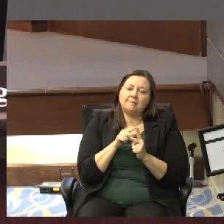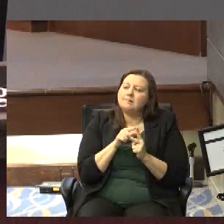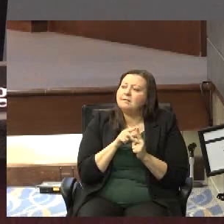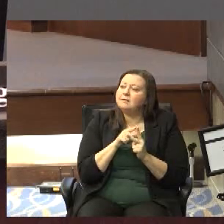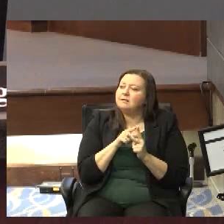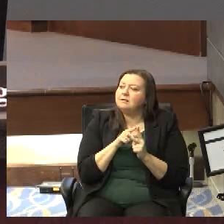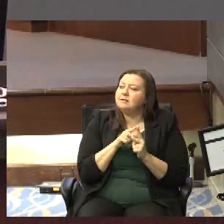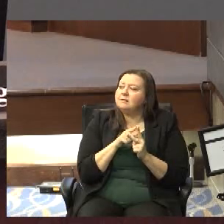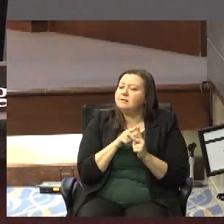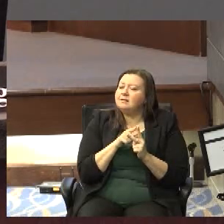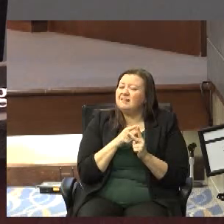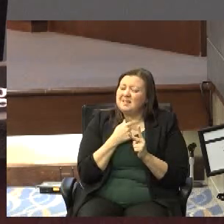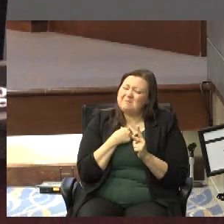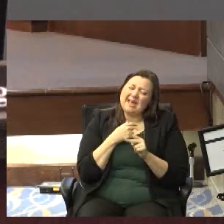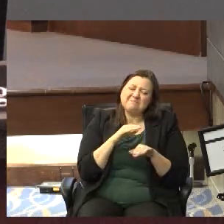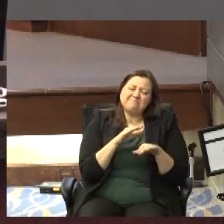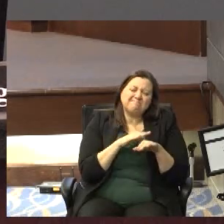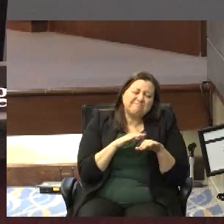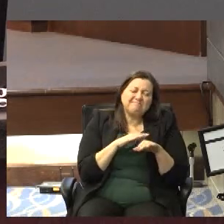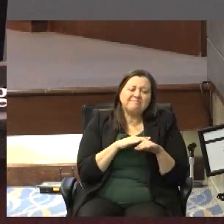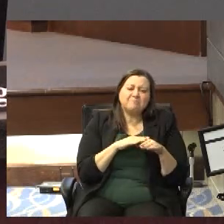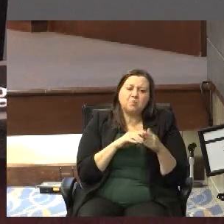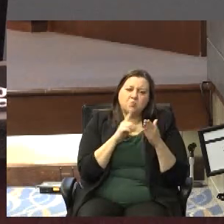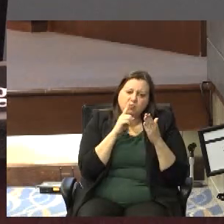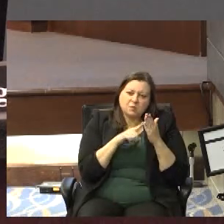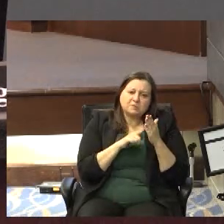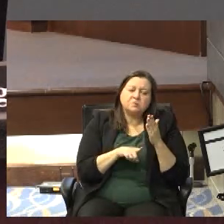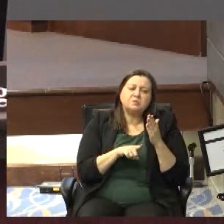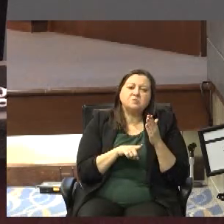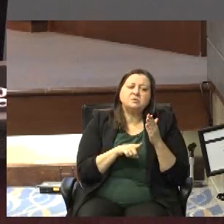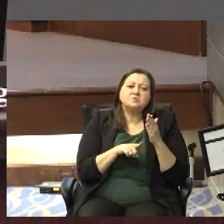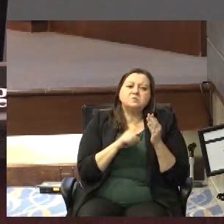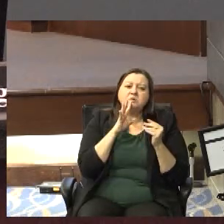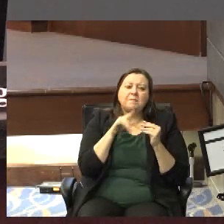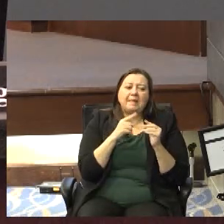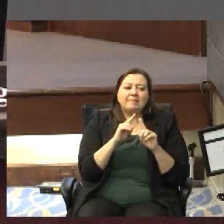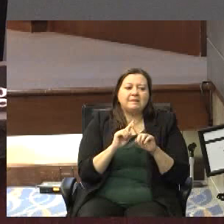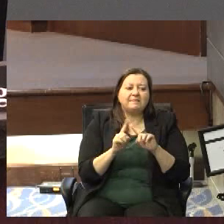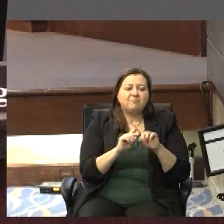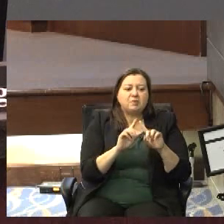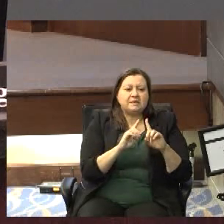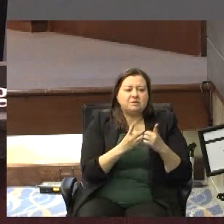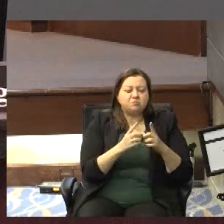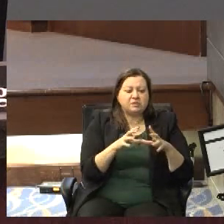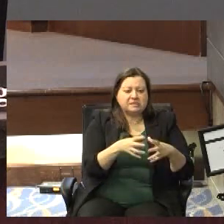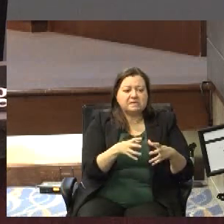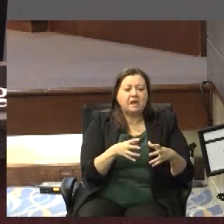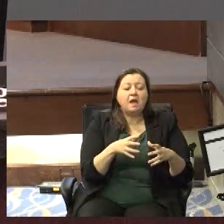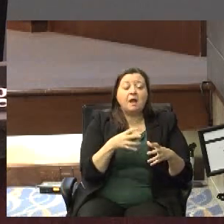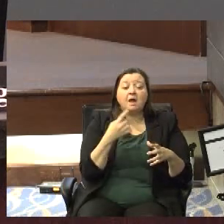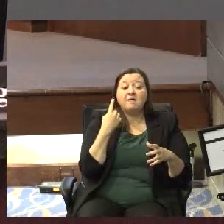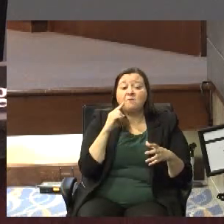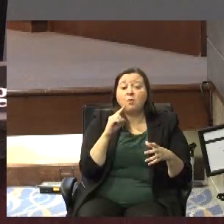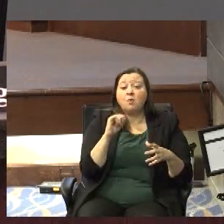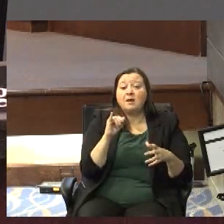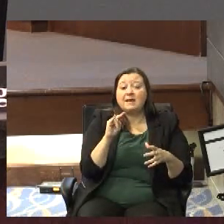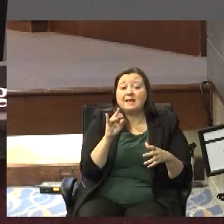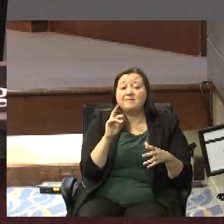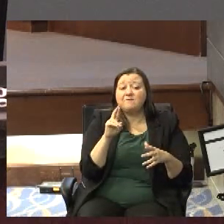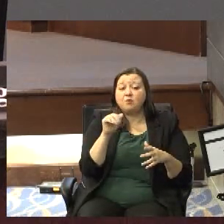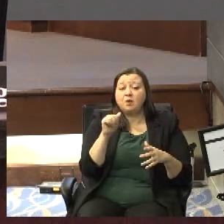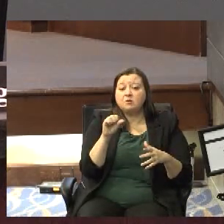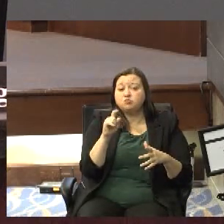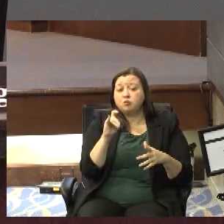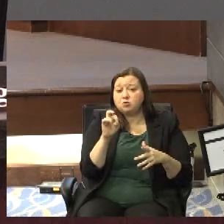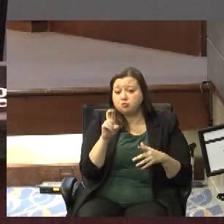my really cursory research of municipal management districts, it seems that for infrastructure needs that you guys